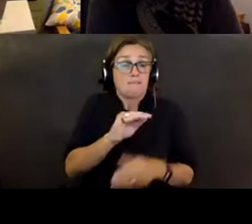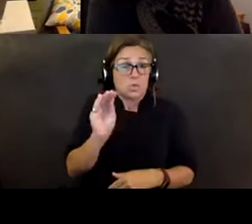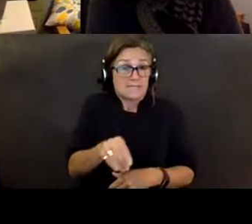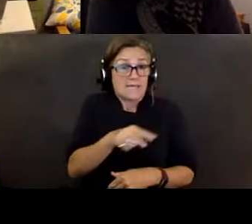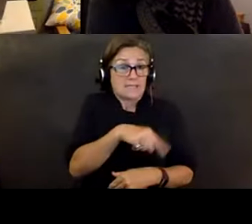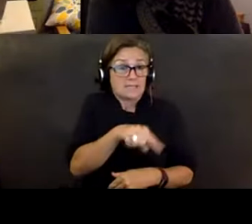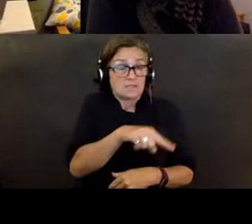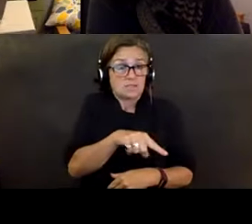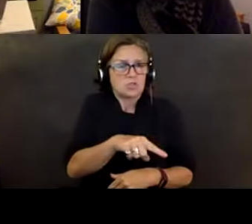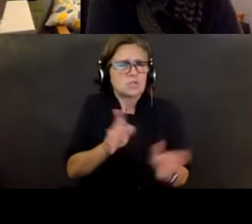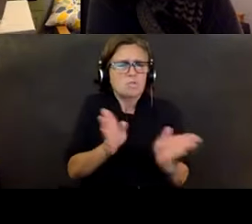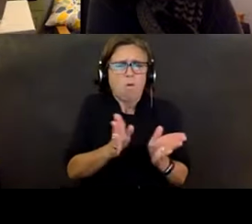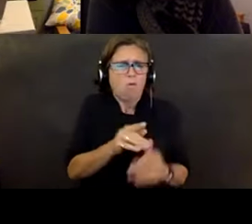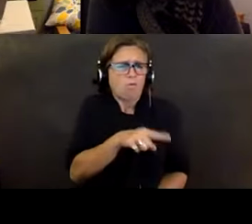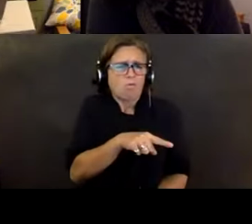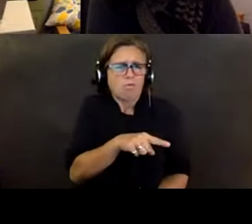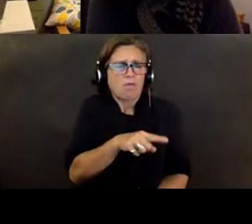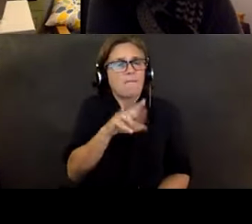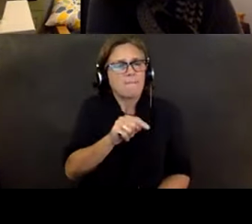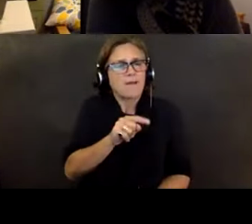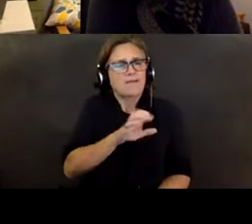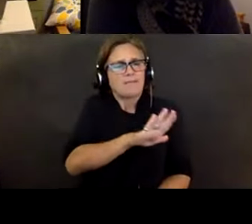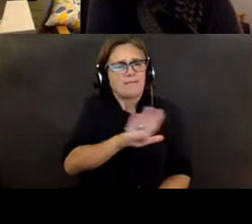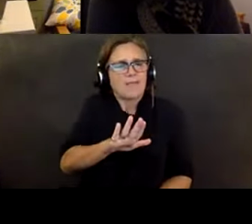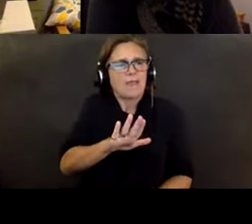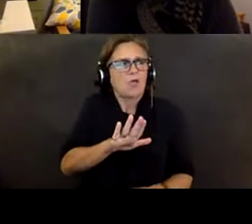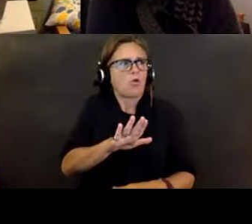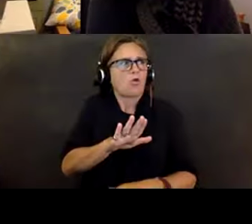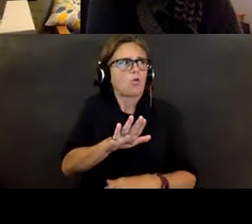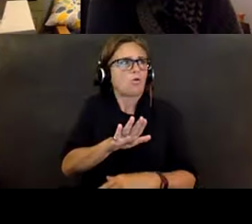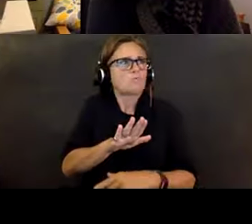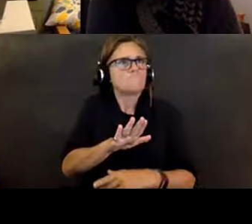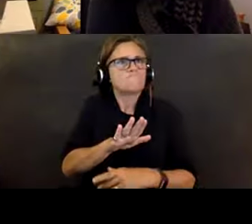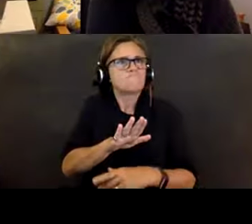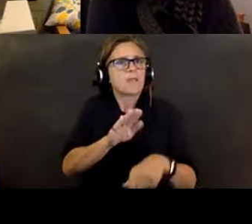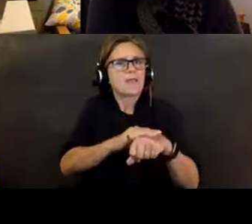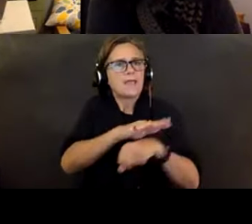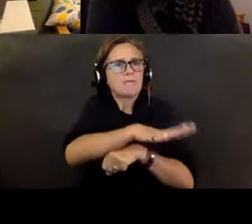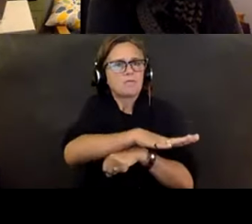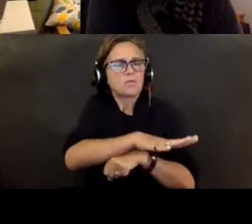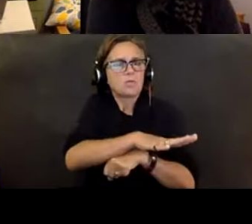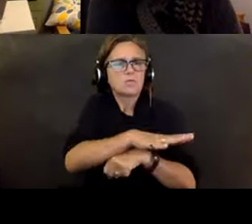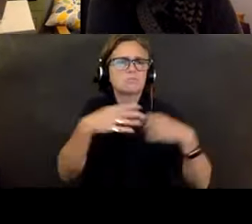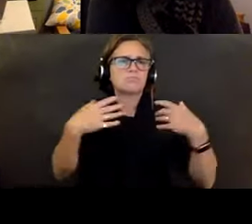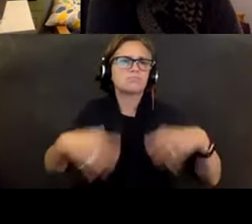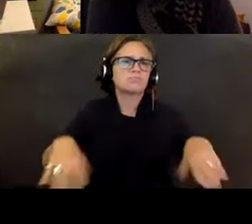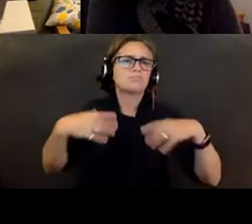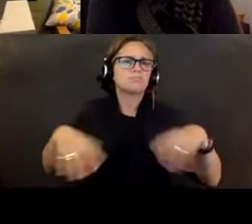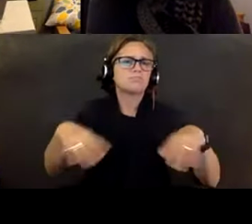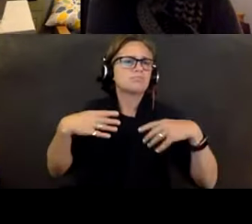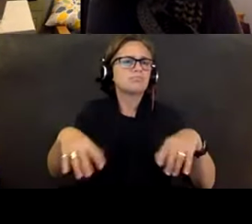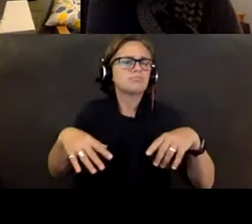it every which way we can. But if you have any recommendations about how we kind of